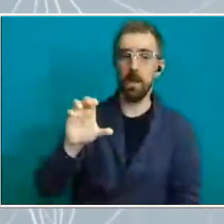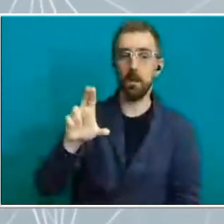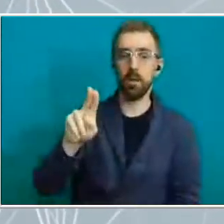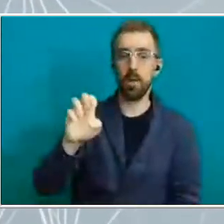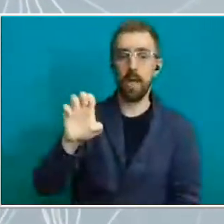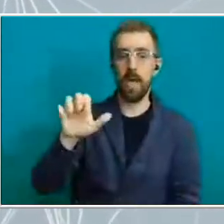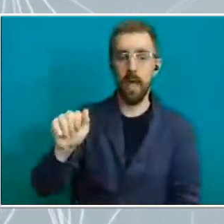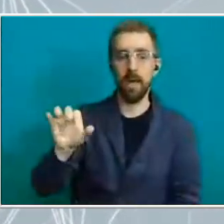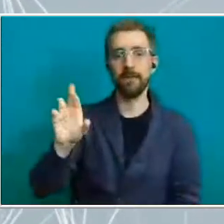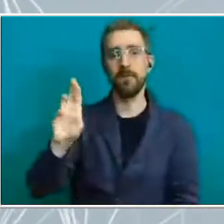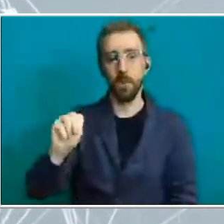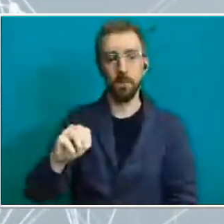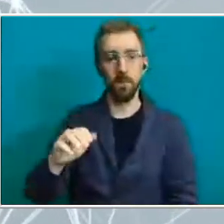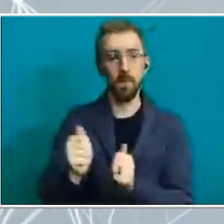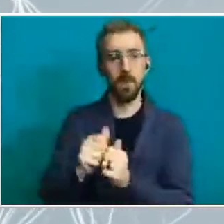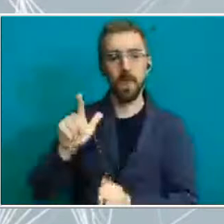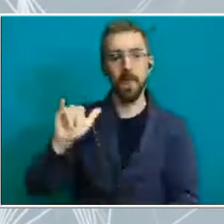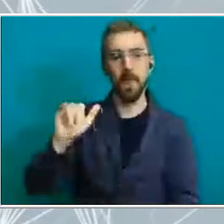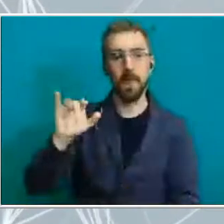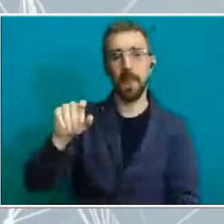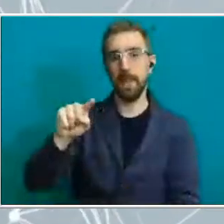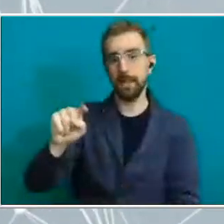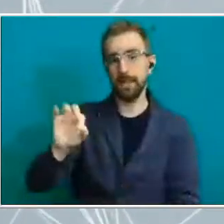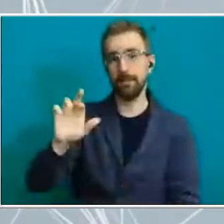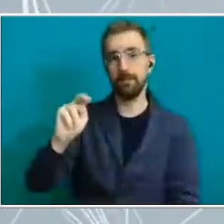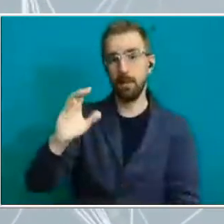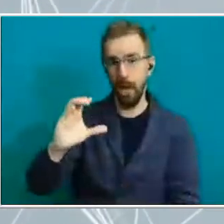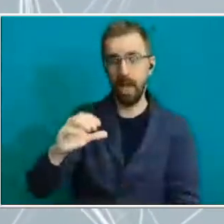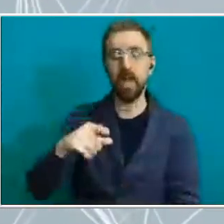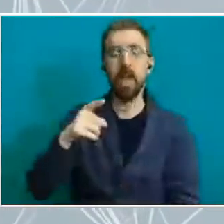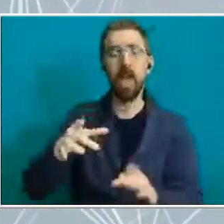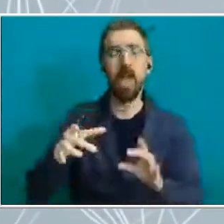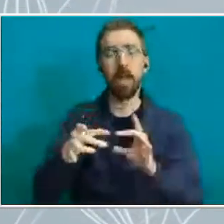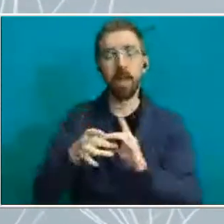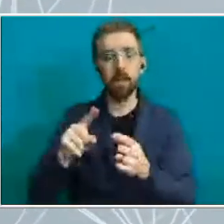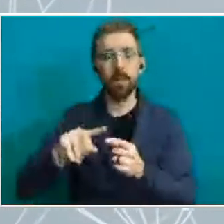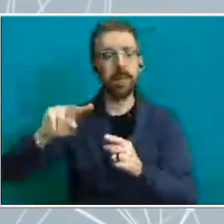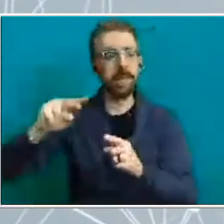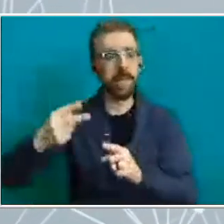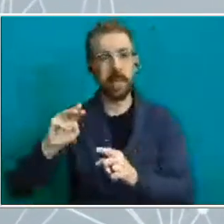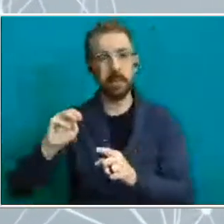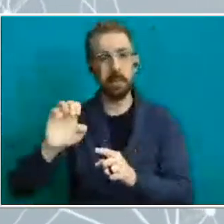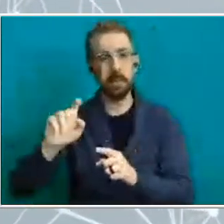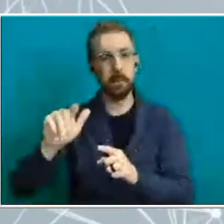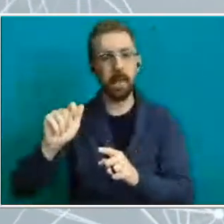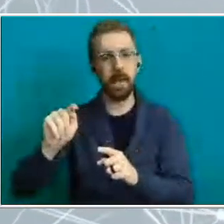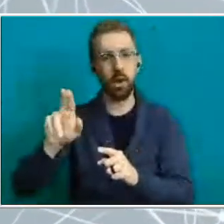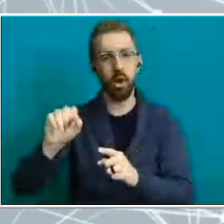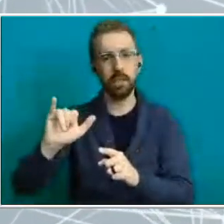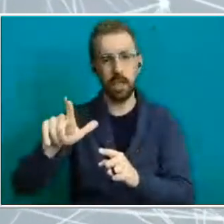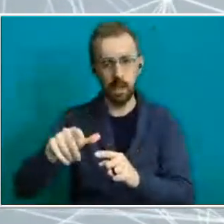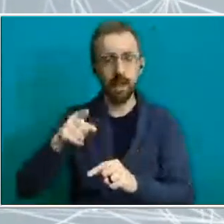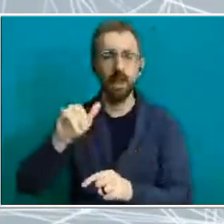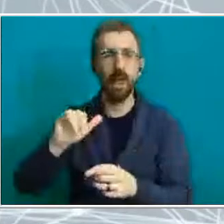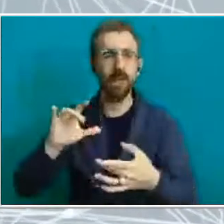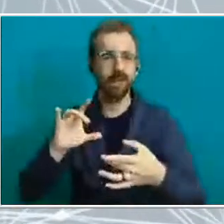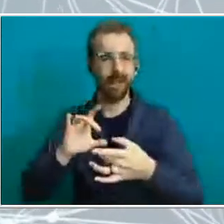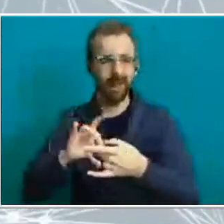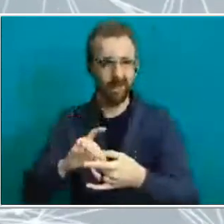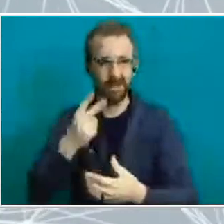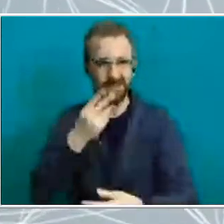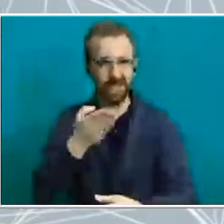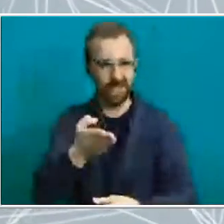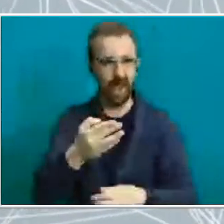is the medial cuneiform attaches to the second metatarsal, and so that's where this ligament connects, and we see the rupture there.